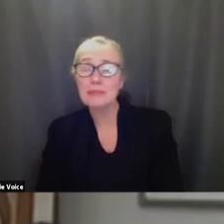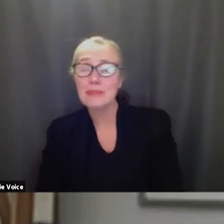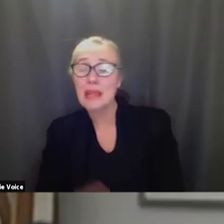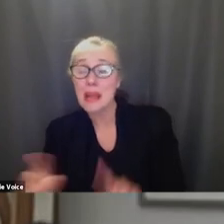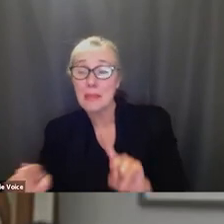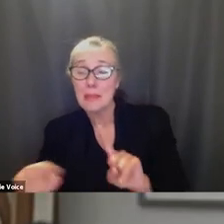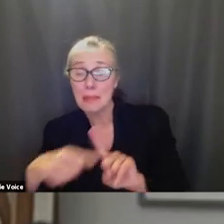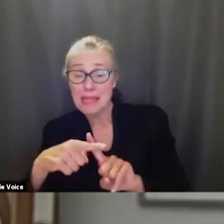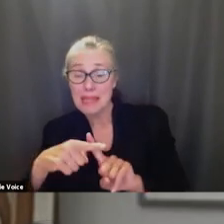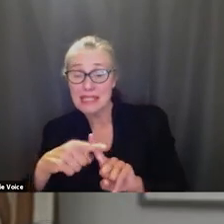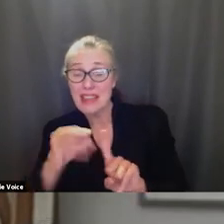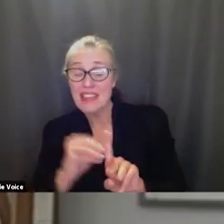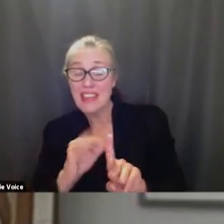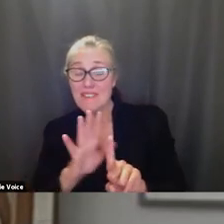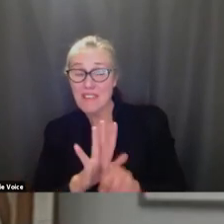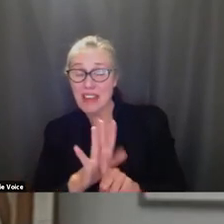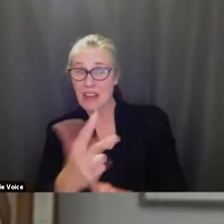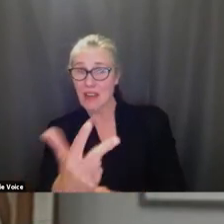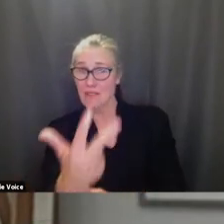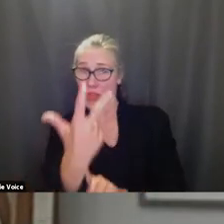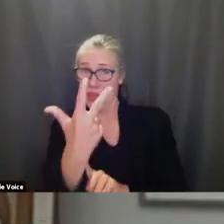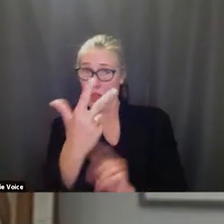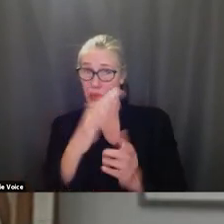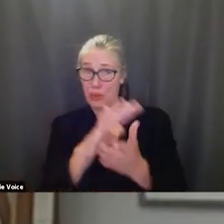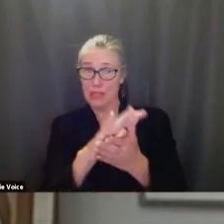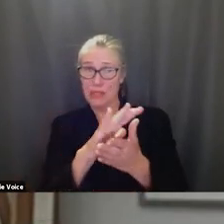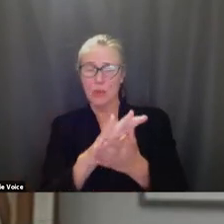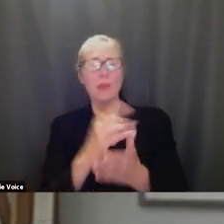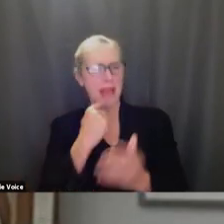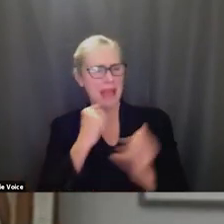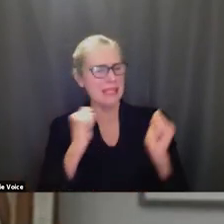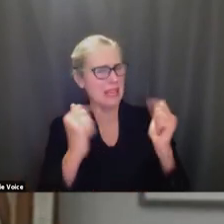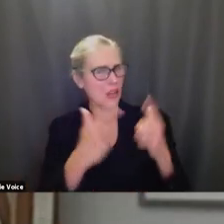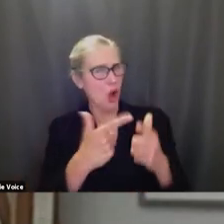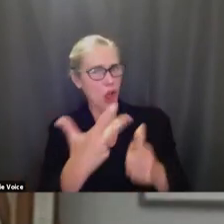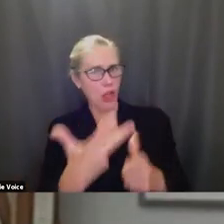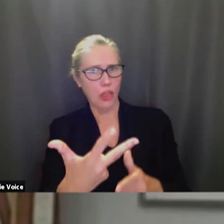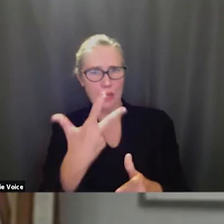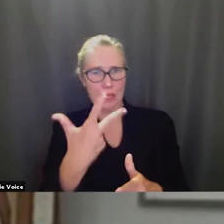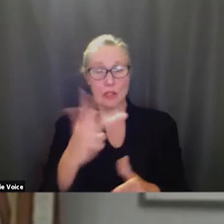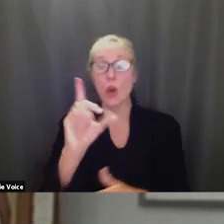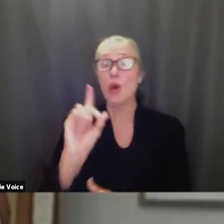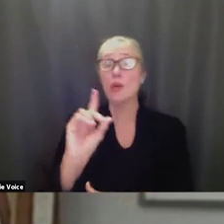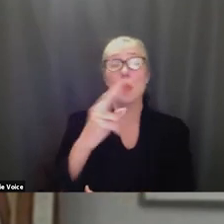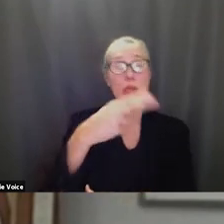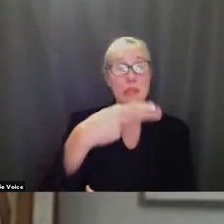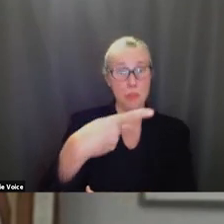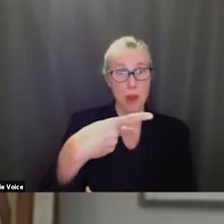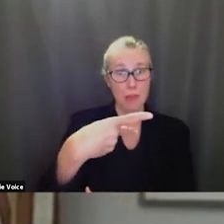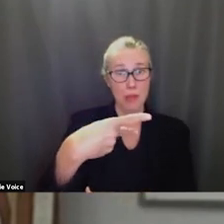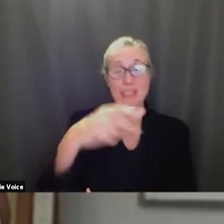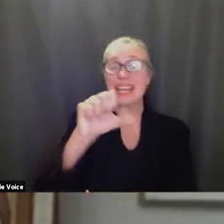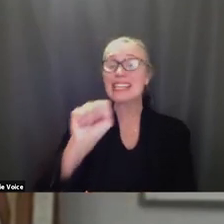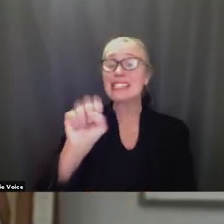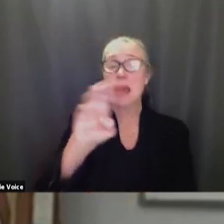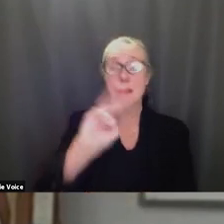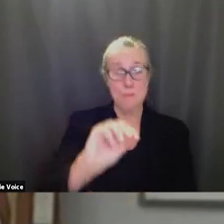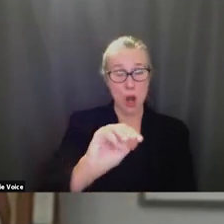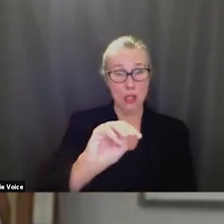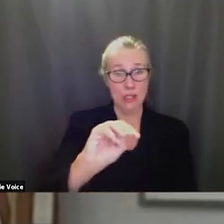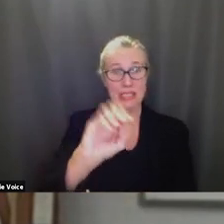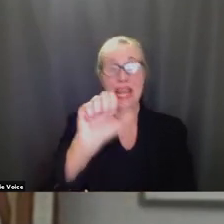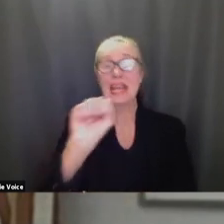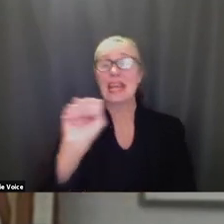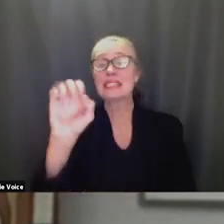thinking about the three schools i did say all three okay dos pueblos san marcos and santa barbara okay yes